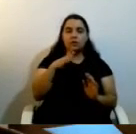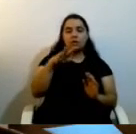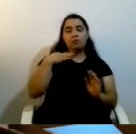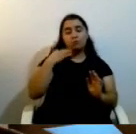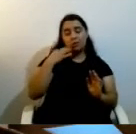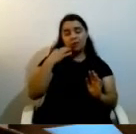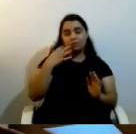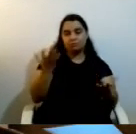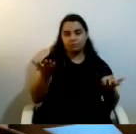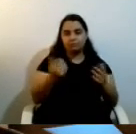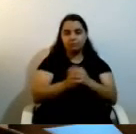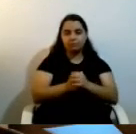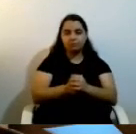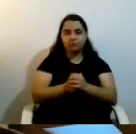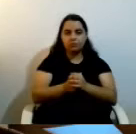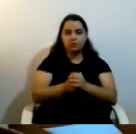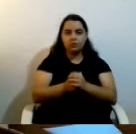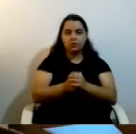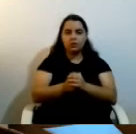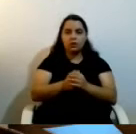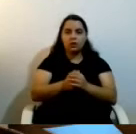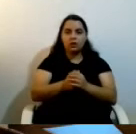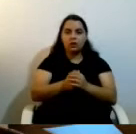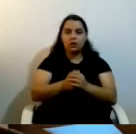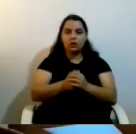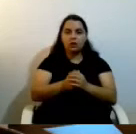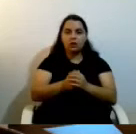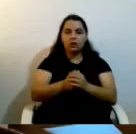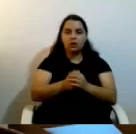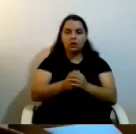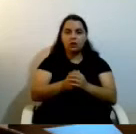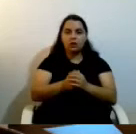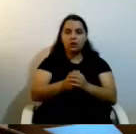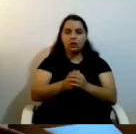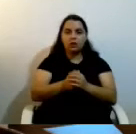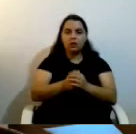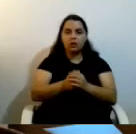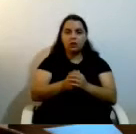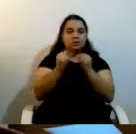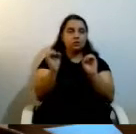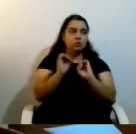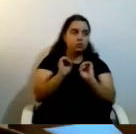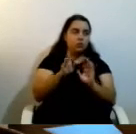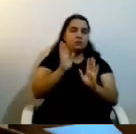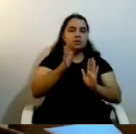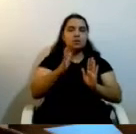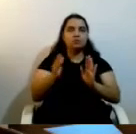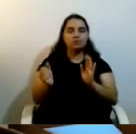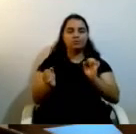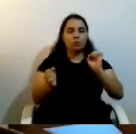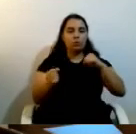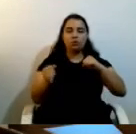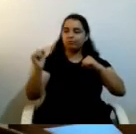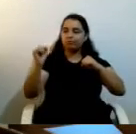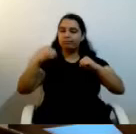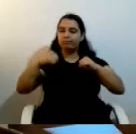be dependent, make compromises and concessions. We will have little